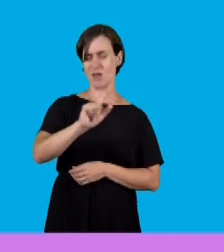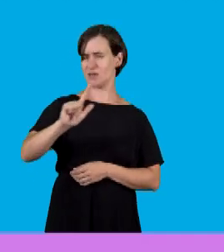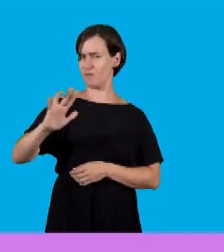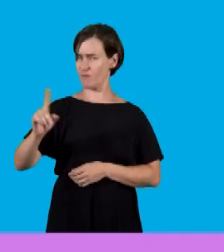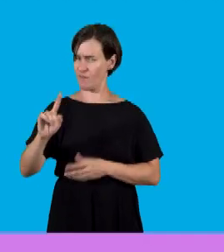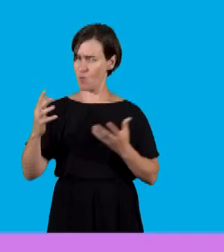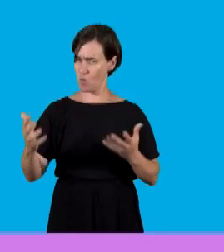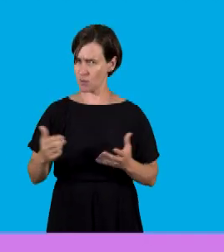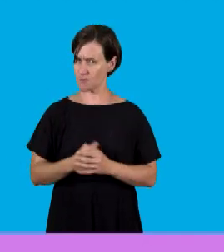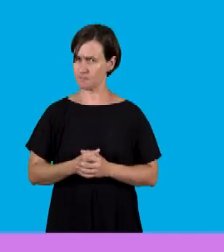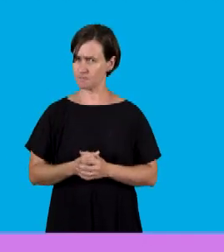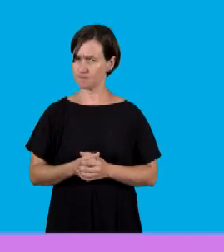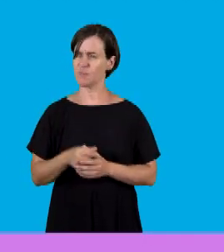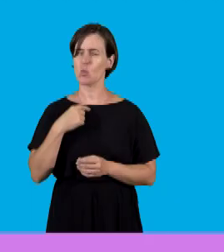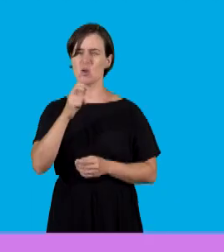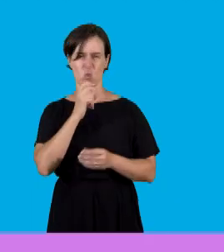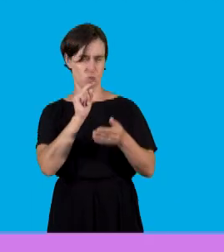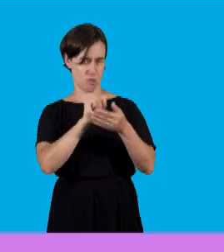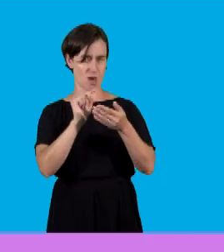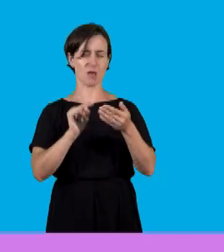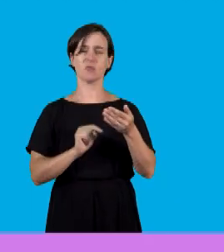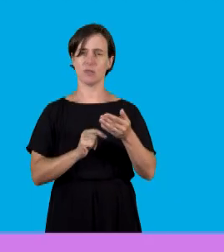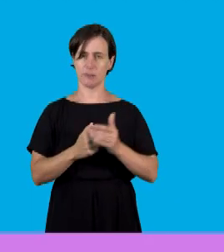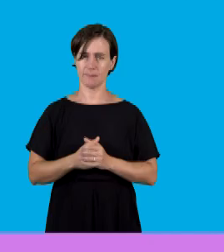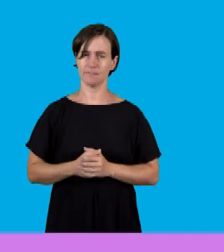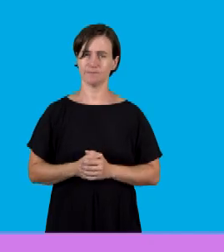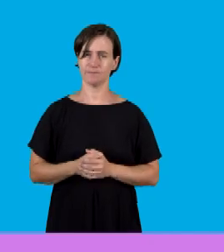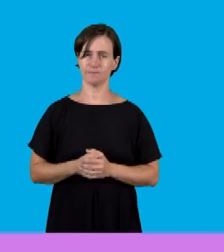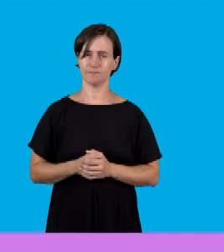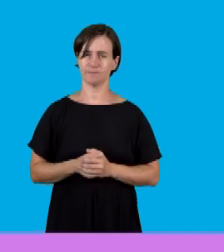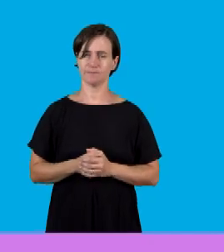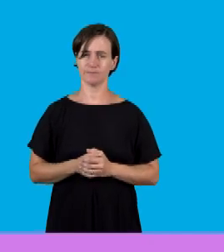What is 125 divided by 175? Let's do it on our calculators.